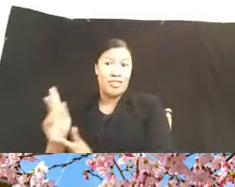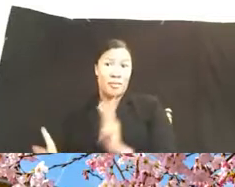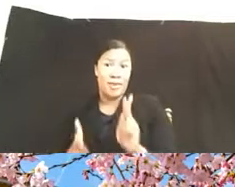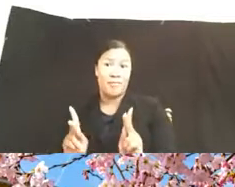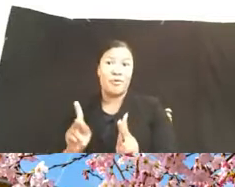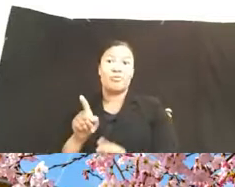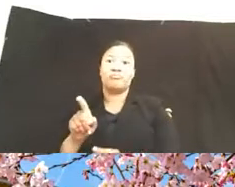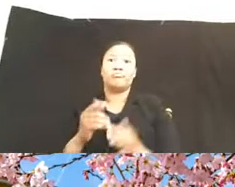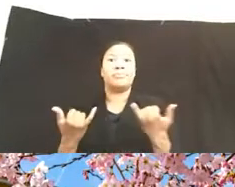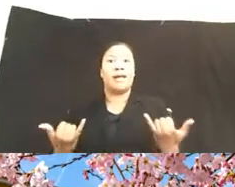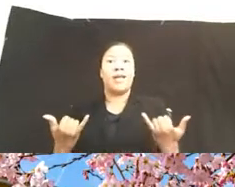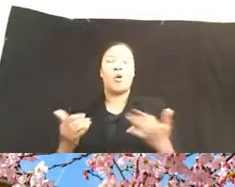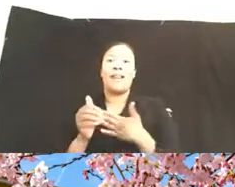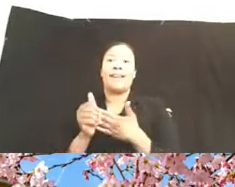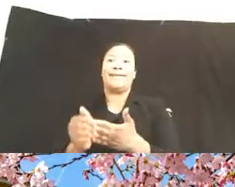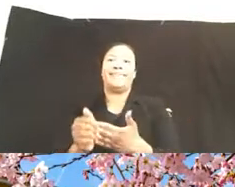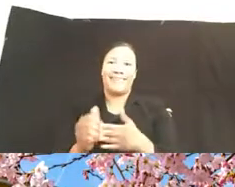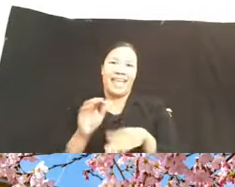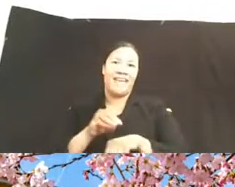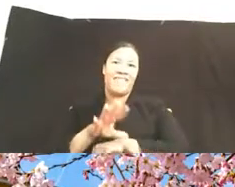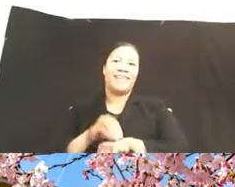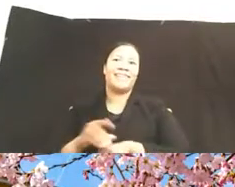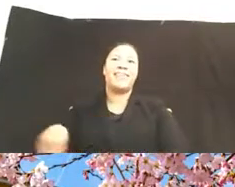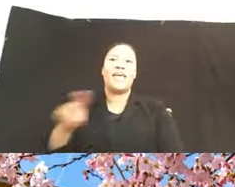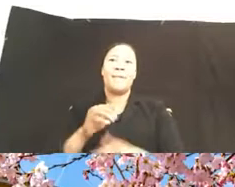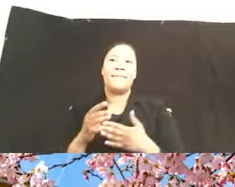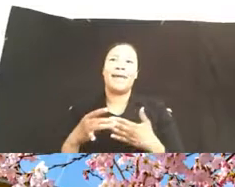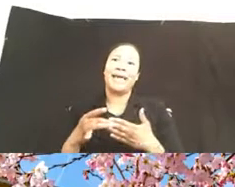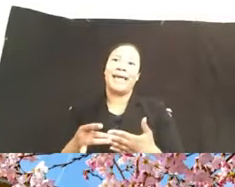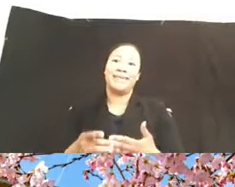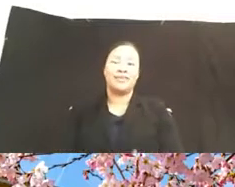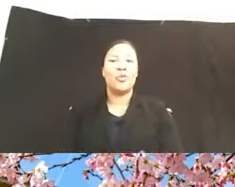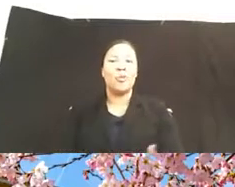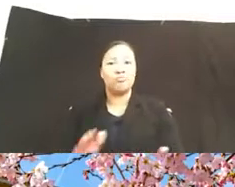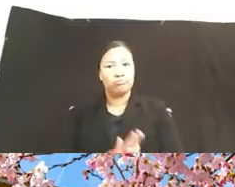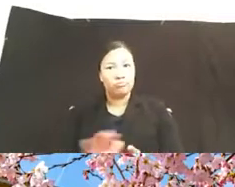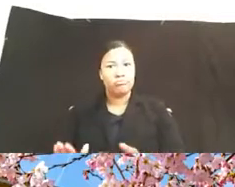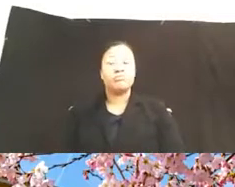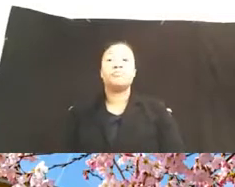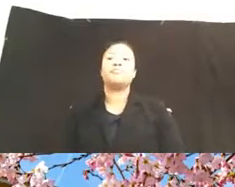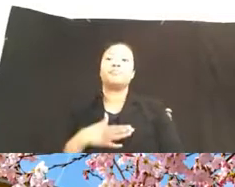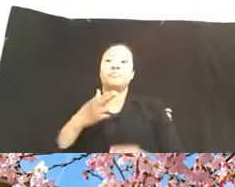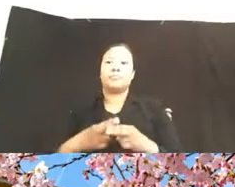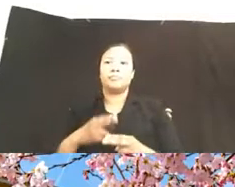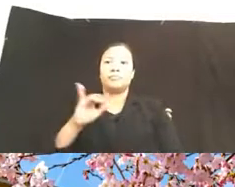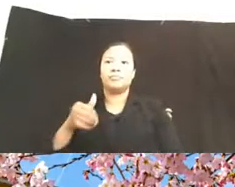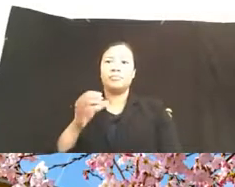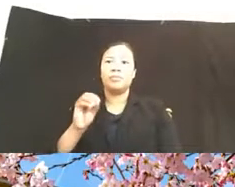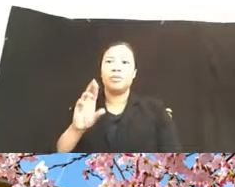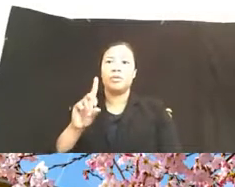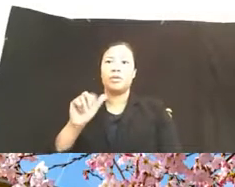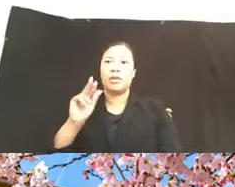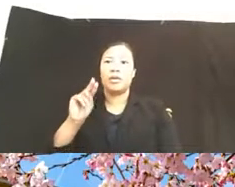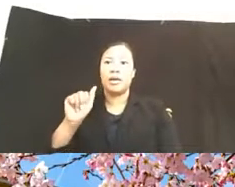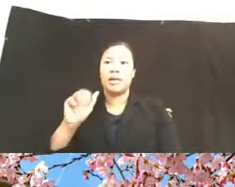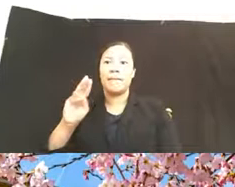now leading and advising and guiding. So my name is Jordana Matlin, and I am